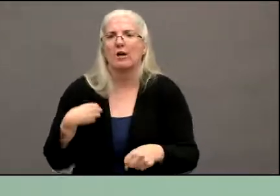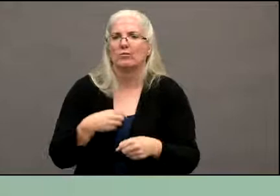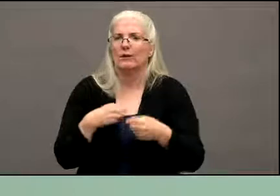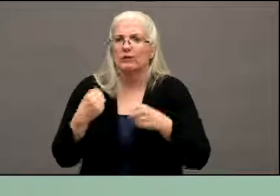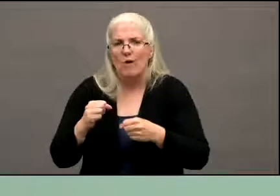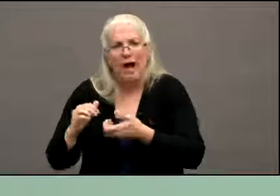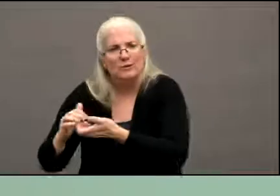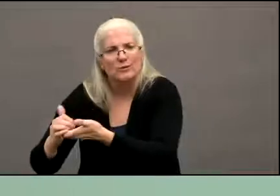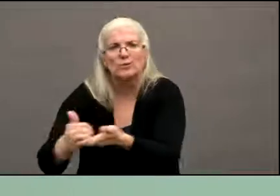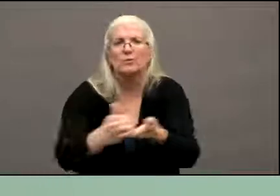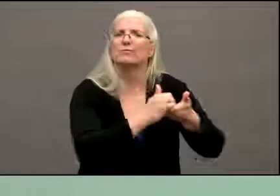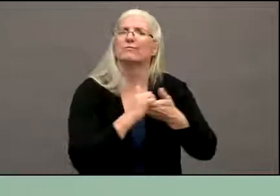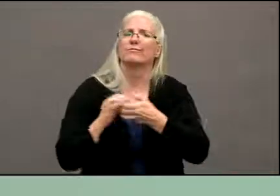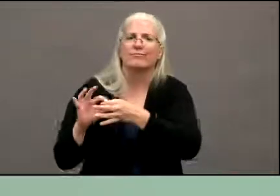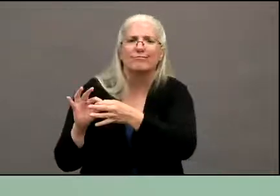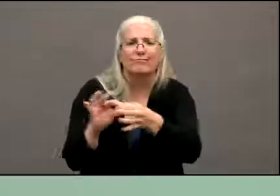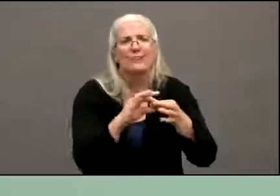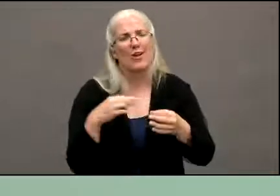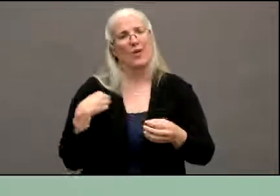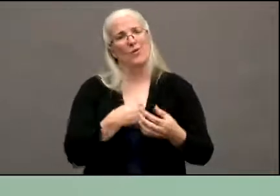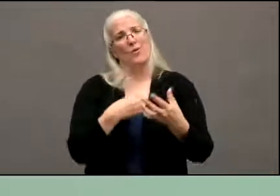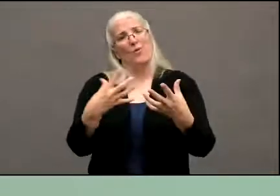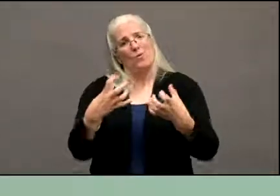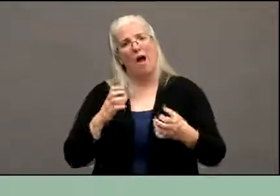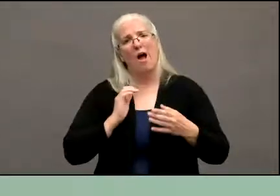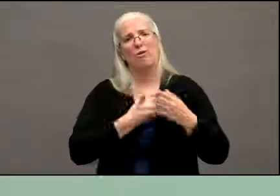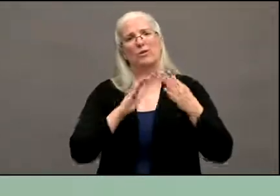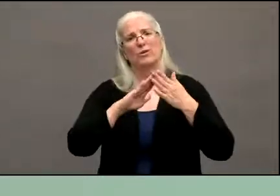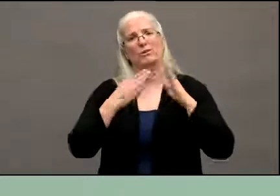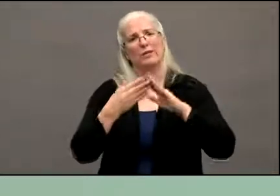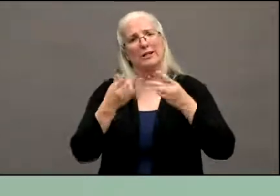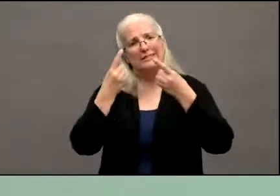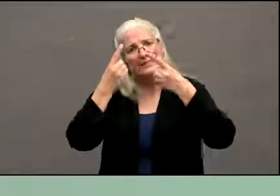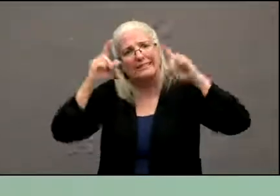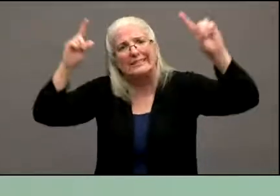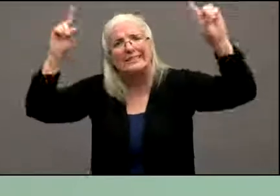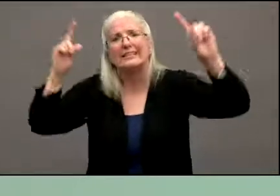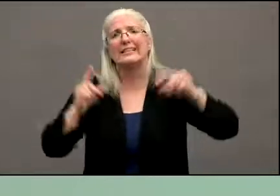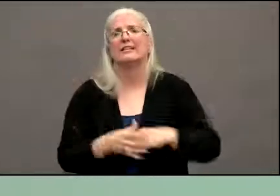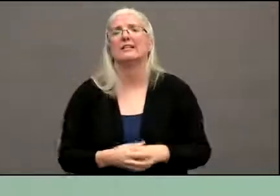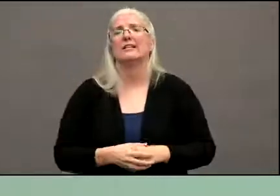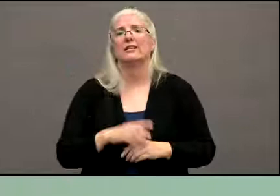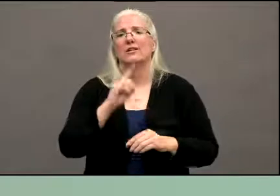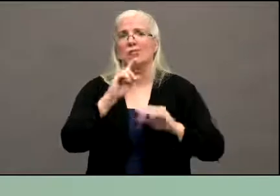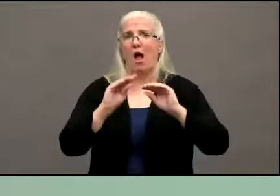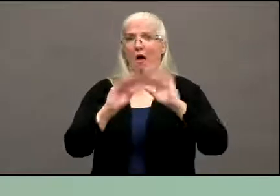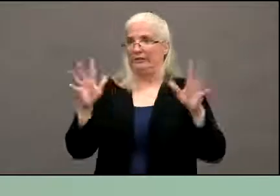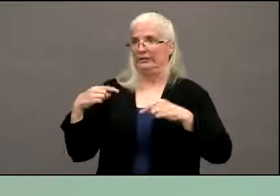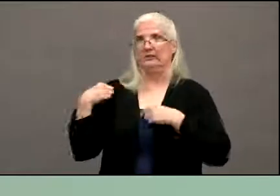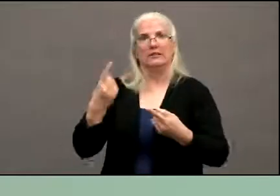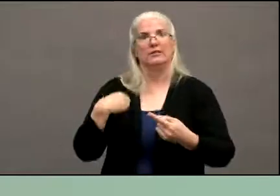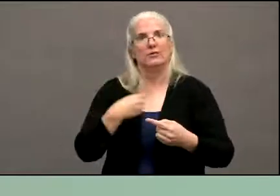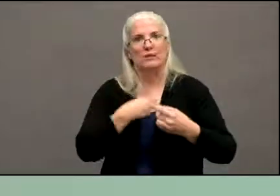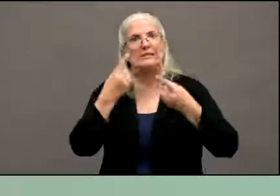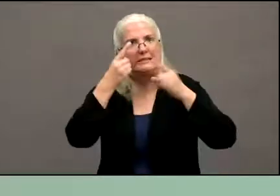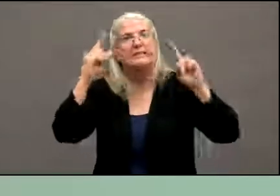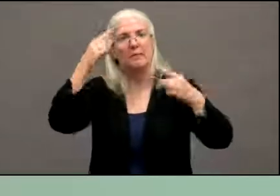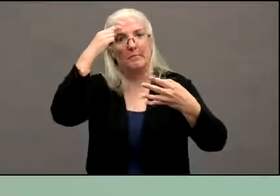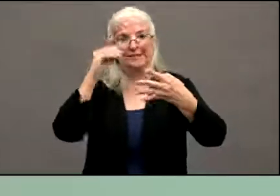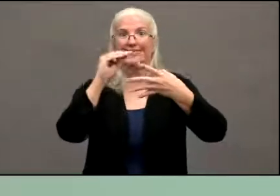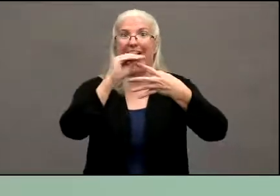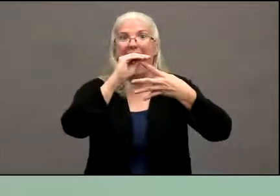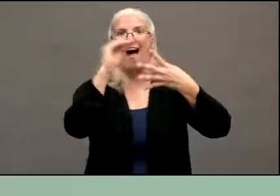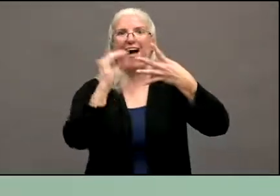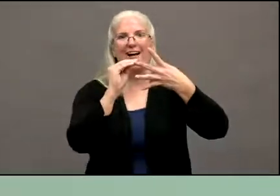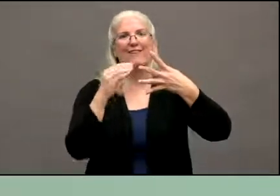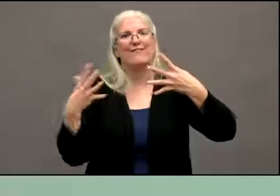And as evidenced by our move to the red tier, as a very large county being moved into the red tier, that is a